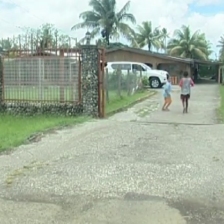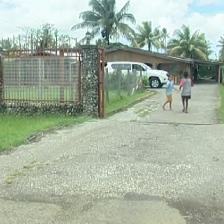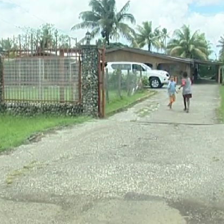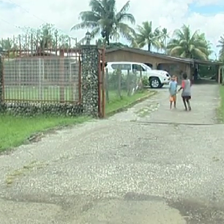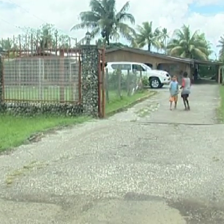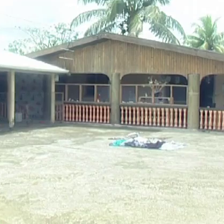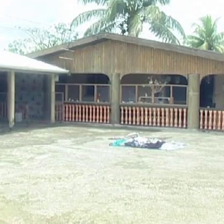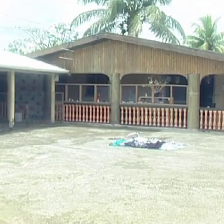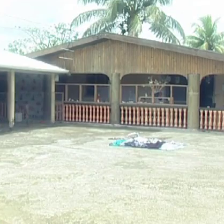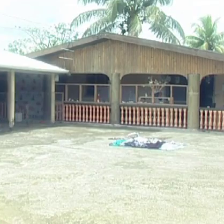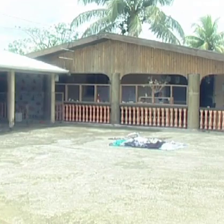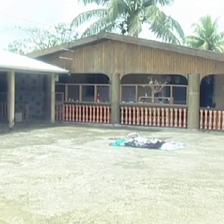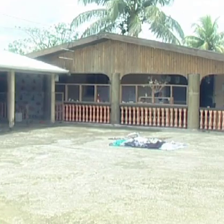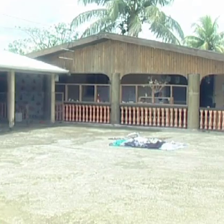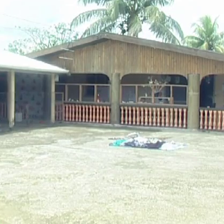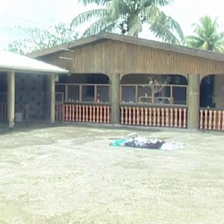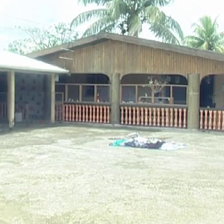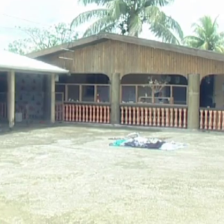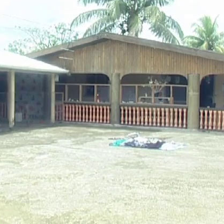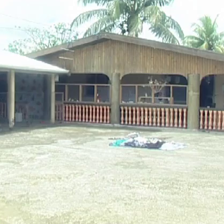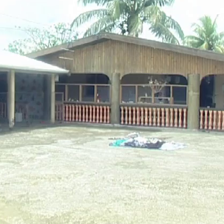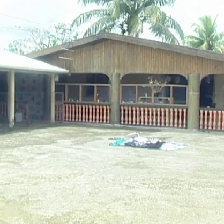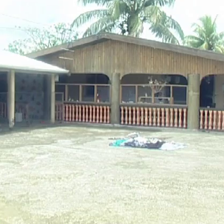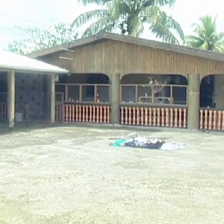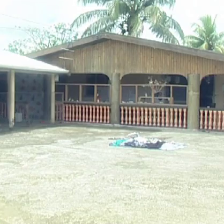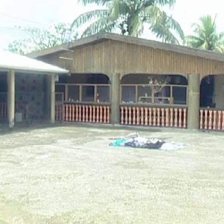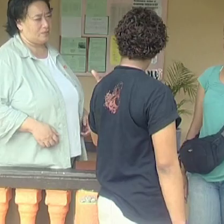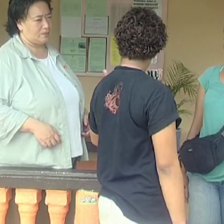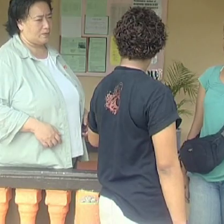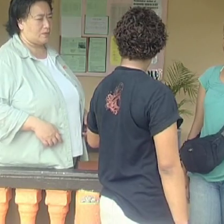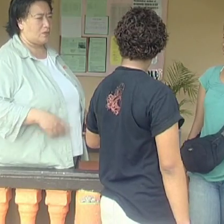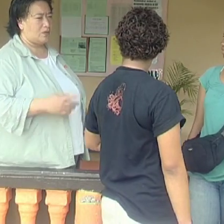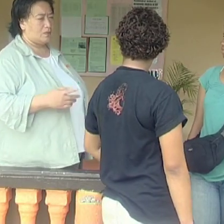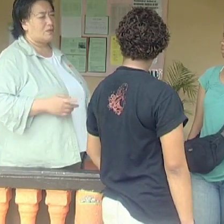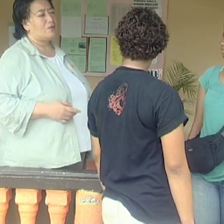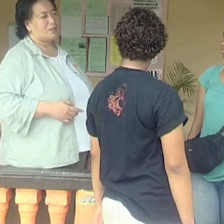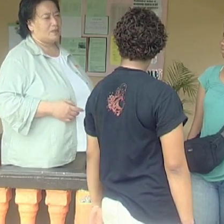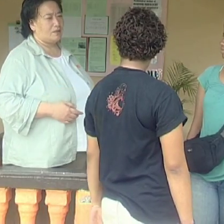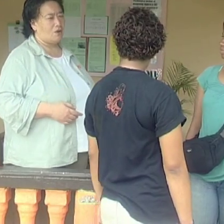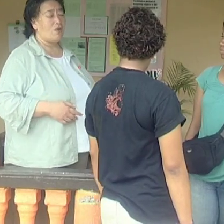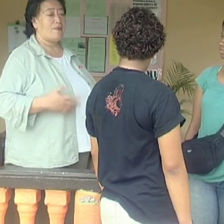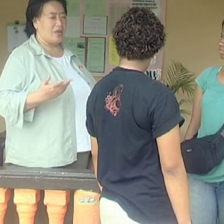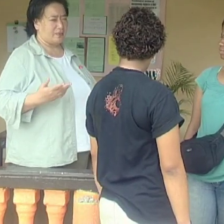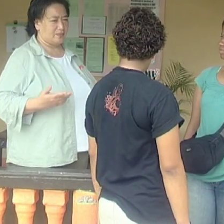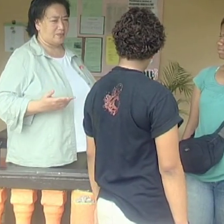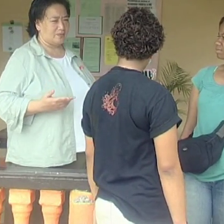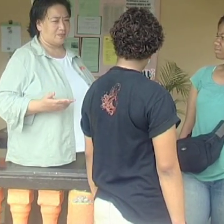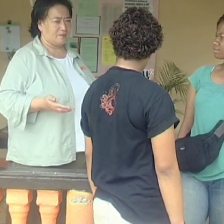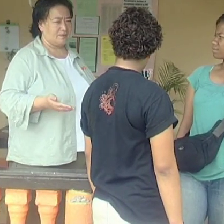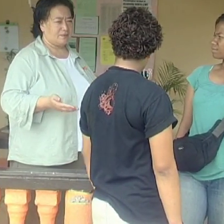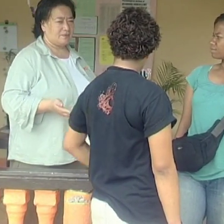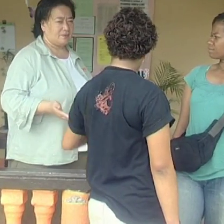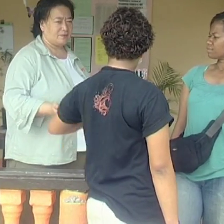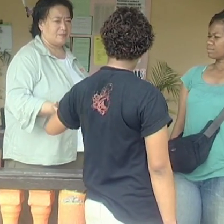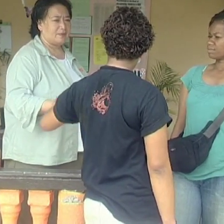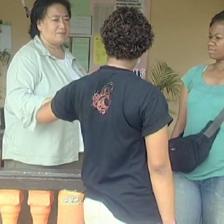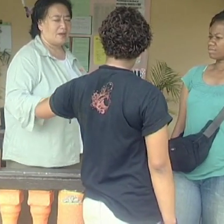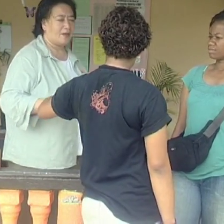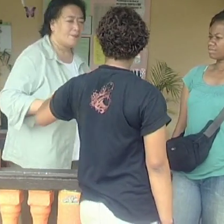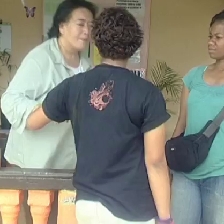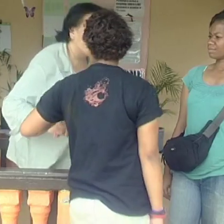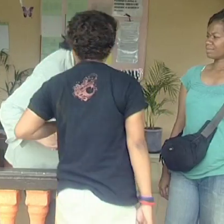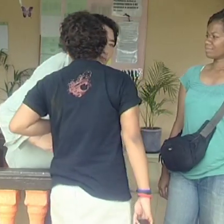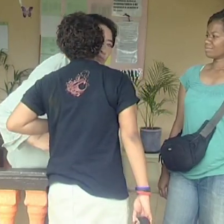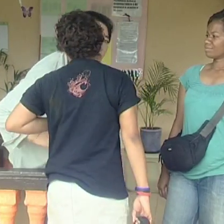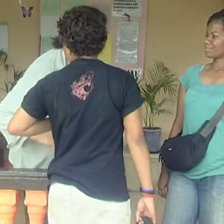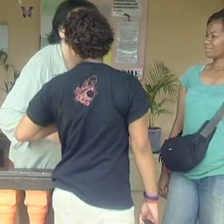been here for the past 10 years and knows every aspect of life for those living in the area. Only wanting to